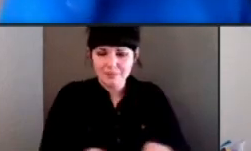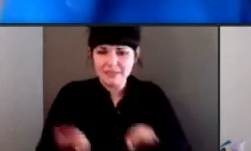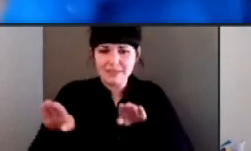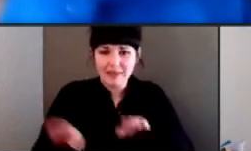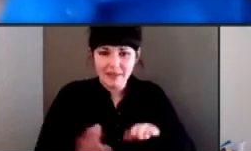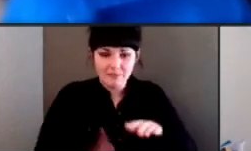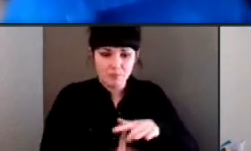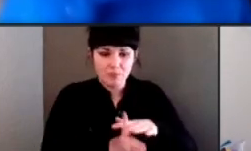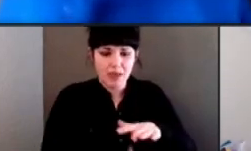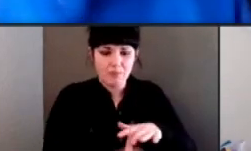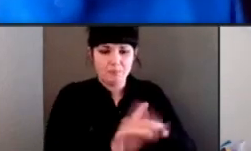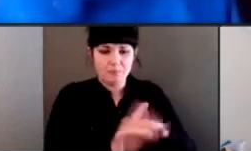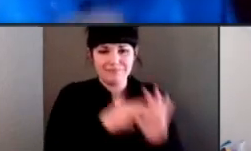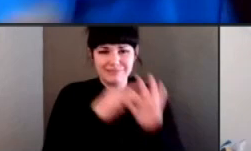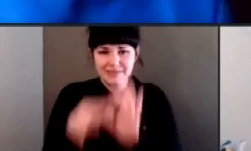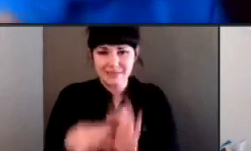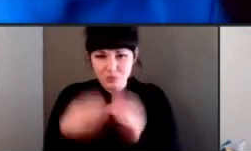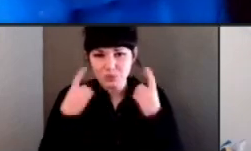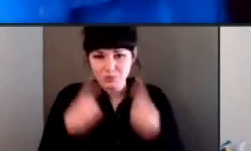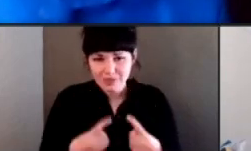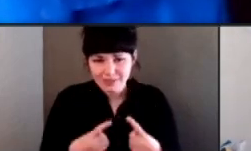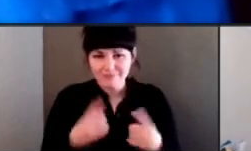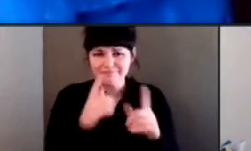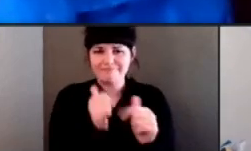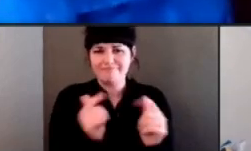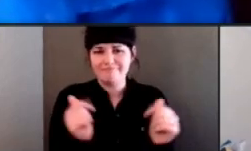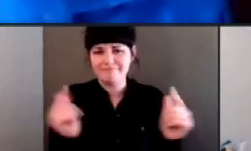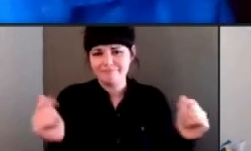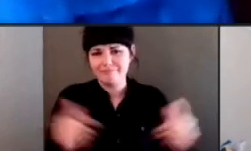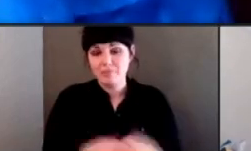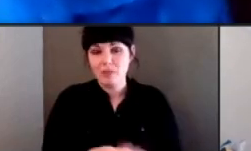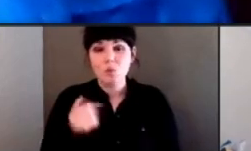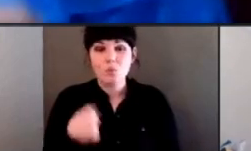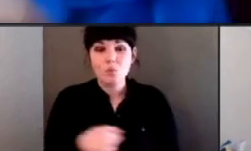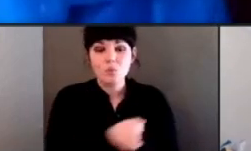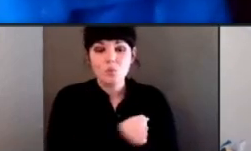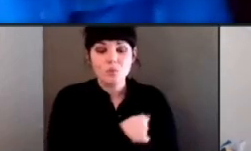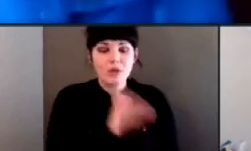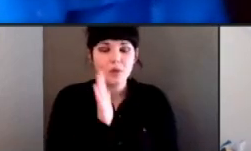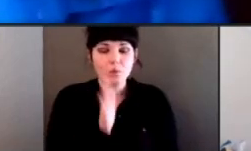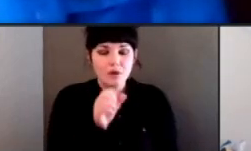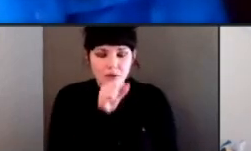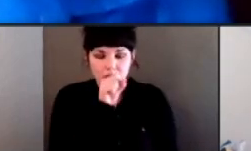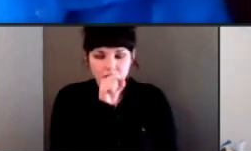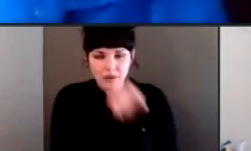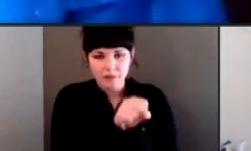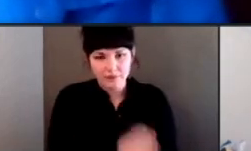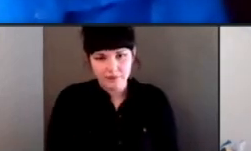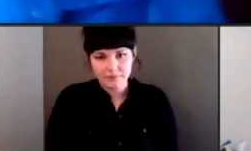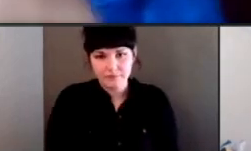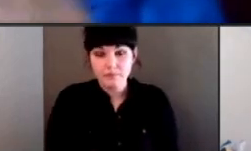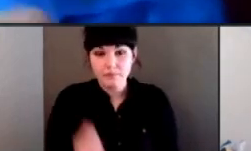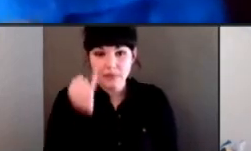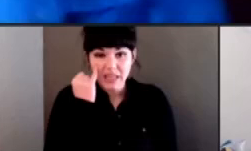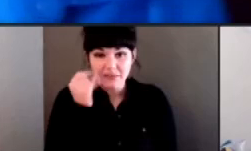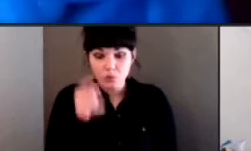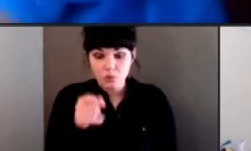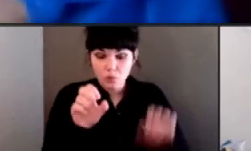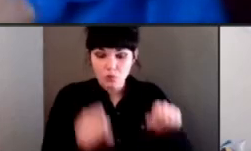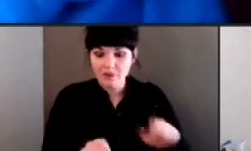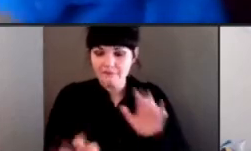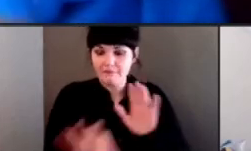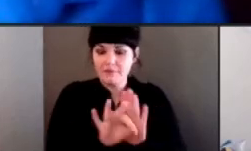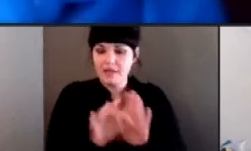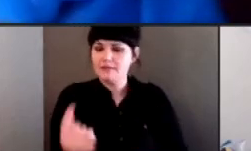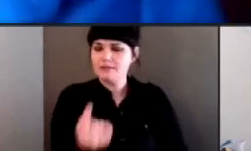other kinds of strains. We would really love it if you could work with us to identify someone on your team who can come and